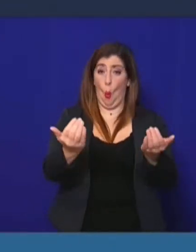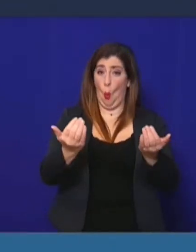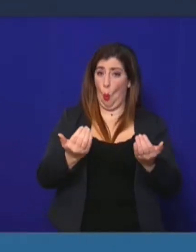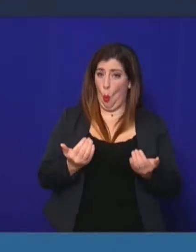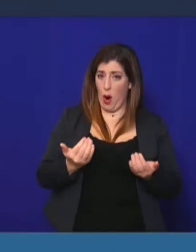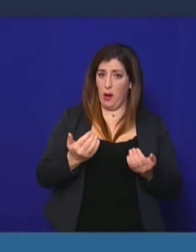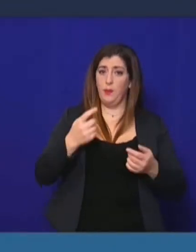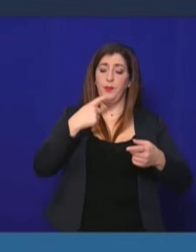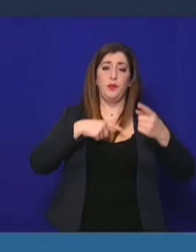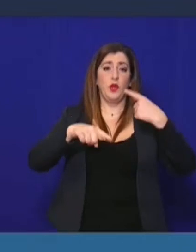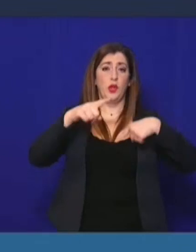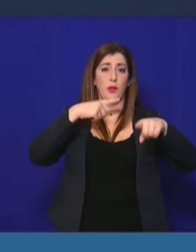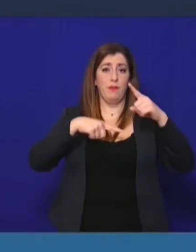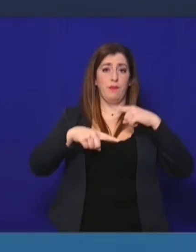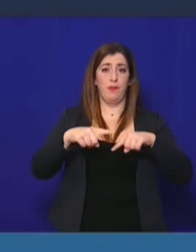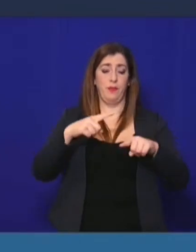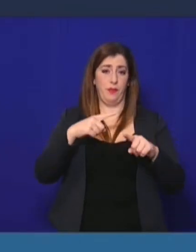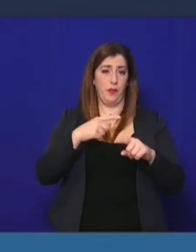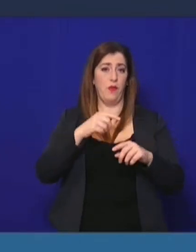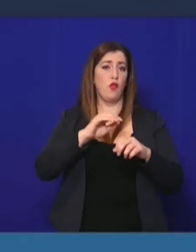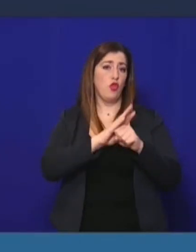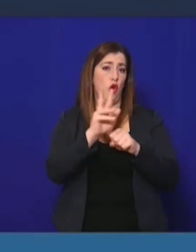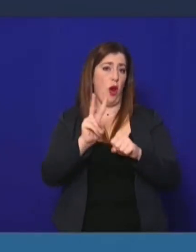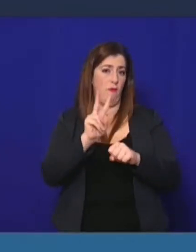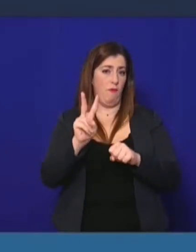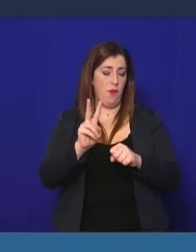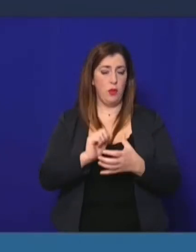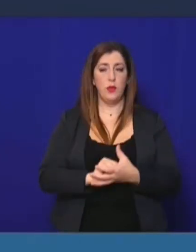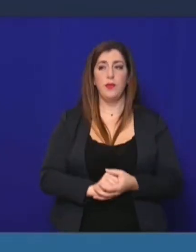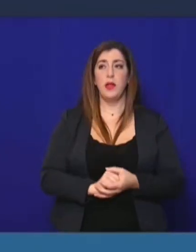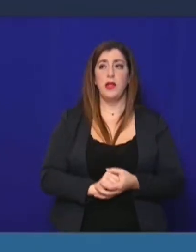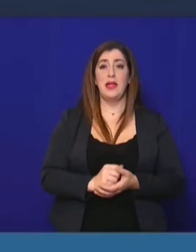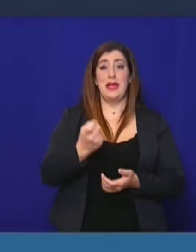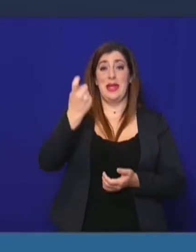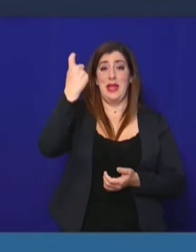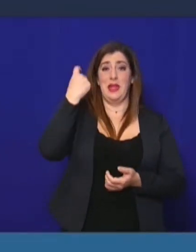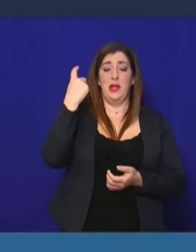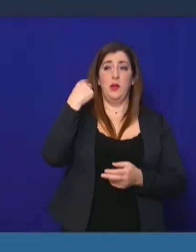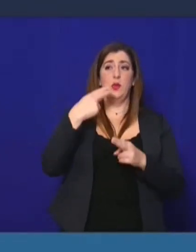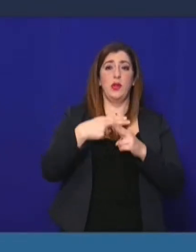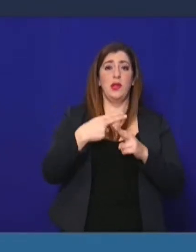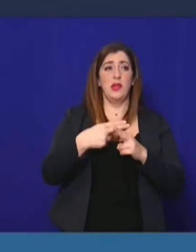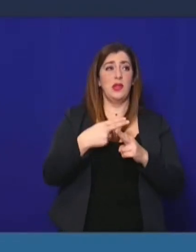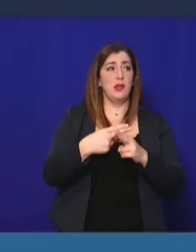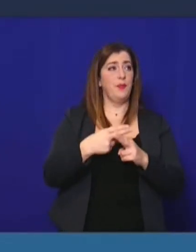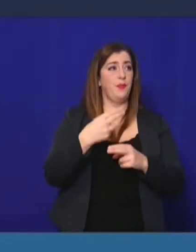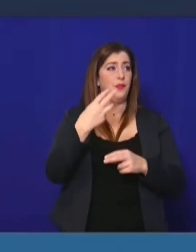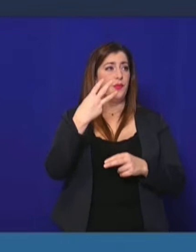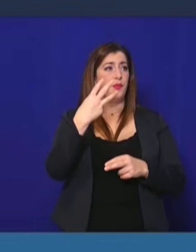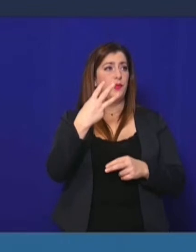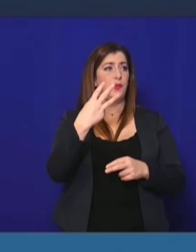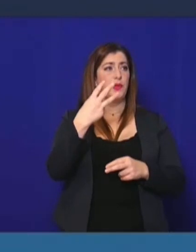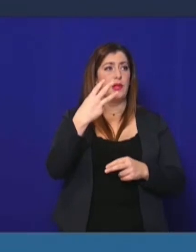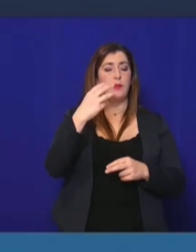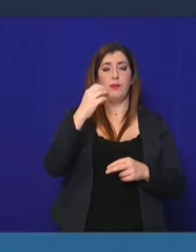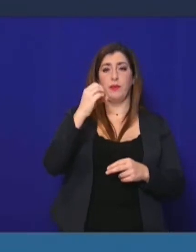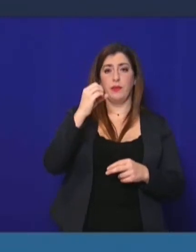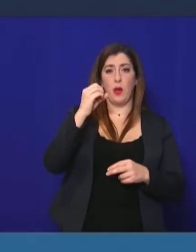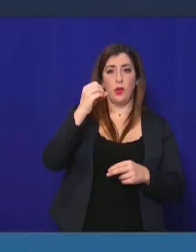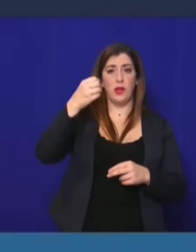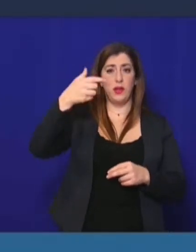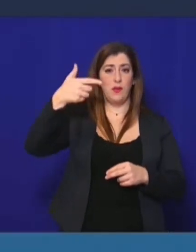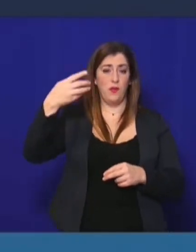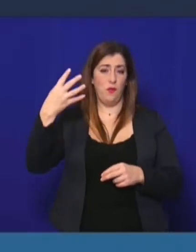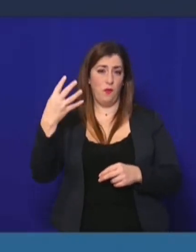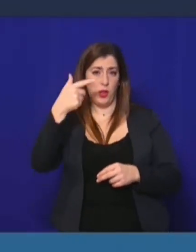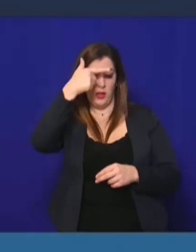conducted 3,043 tests, and out of this we had 124 positive cases. This brings the total